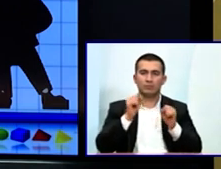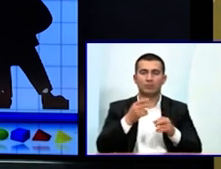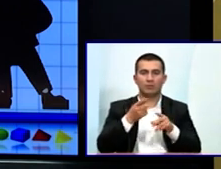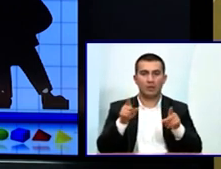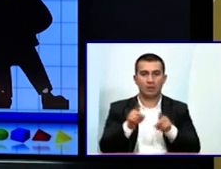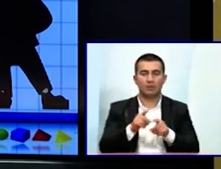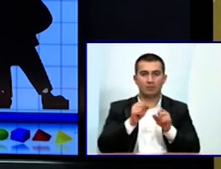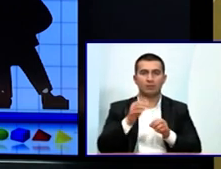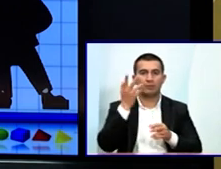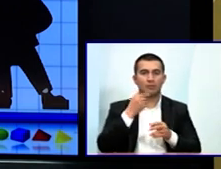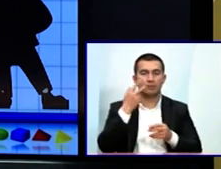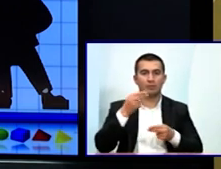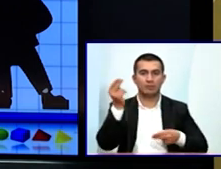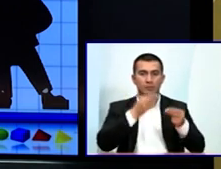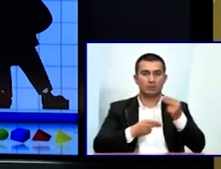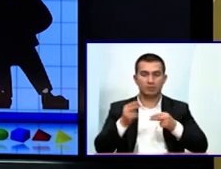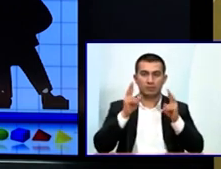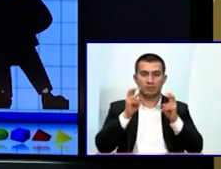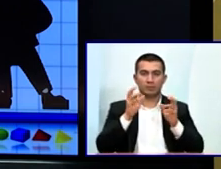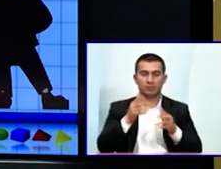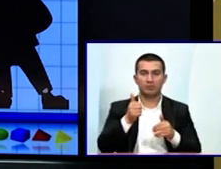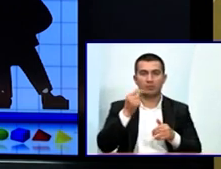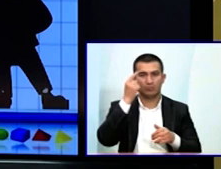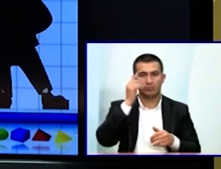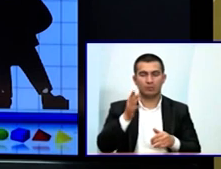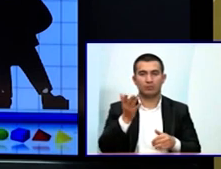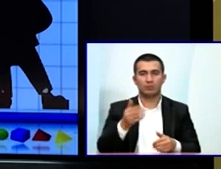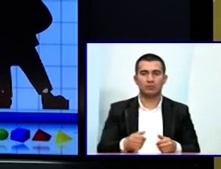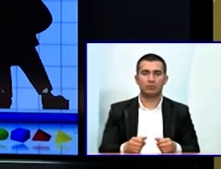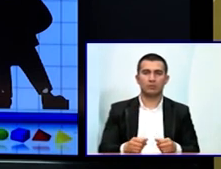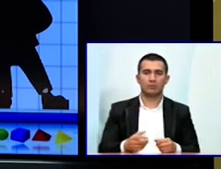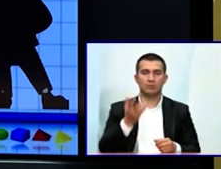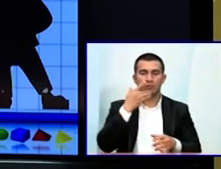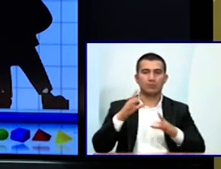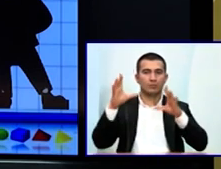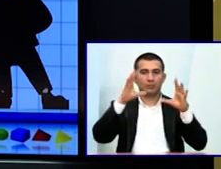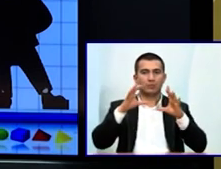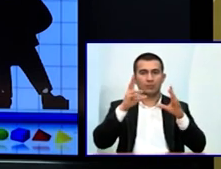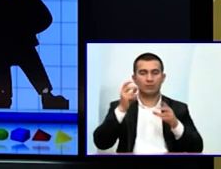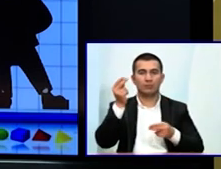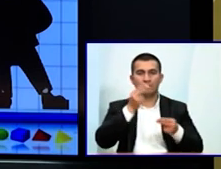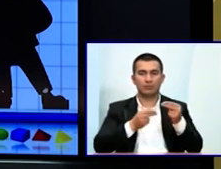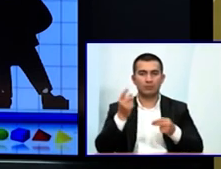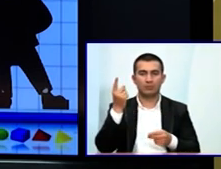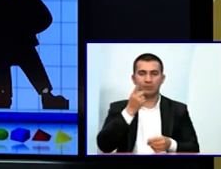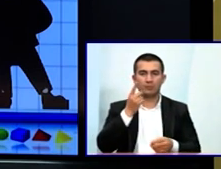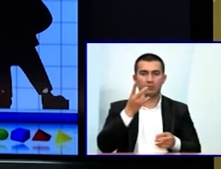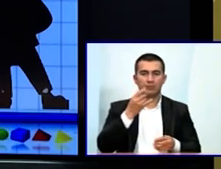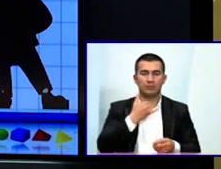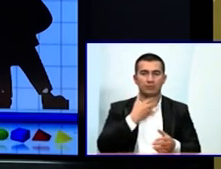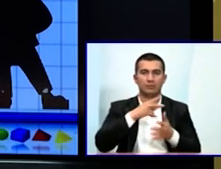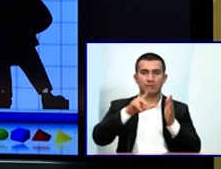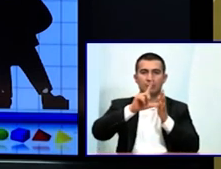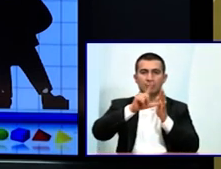uchun nima qilishimiz lozim? Ana endi o'ylab ko'ramiz. Demak, doiraviy diagrammani chizish uchun birinchi biz